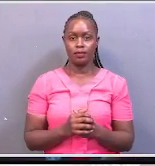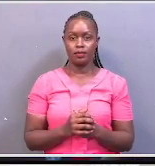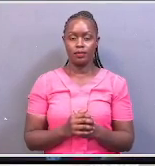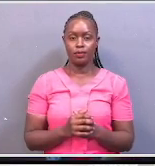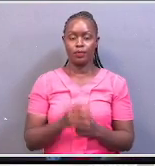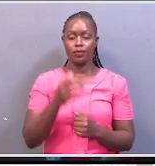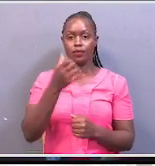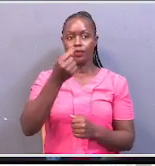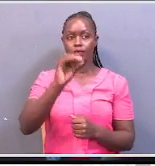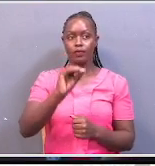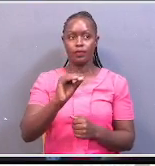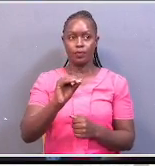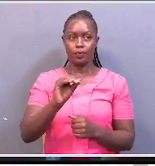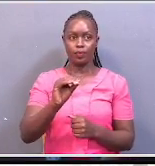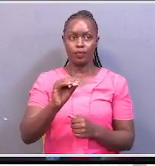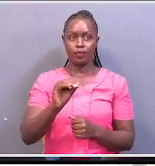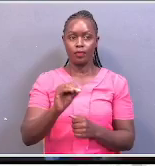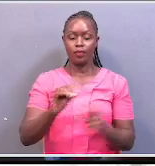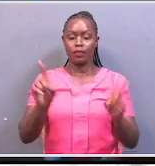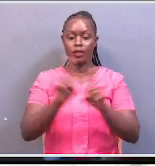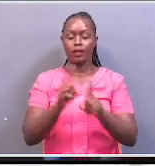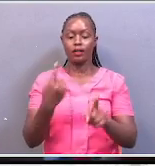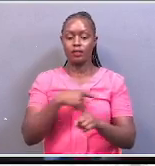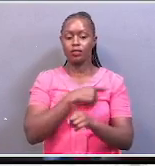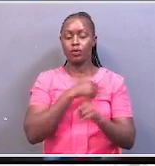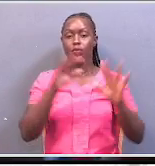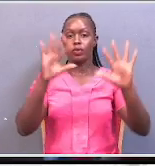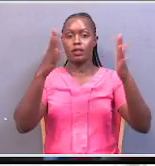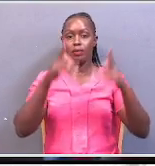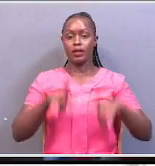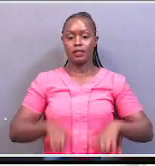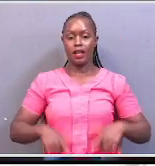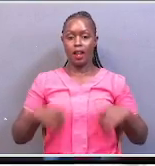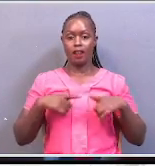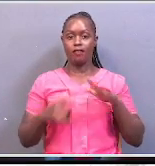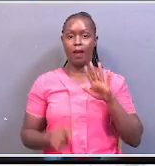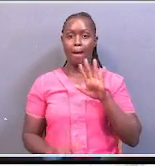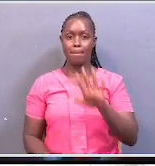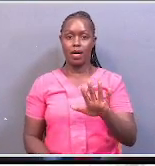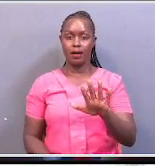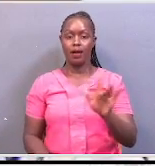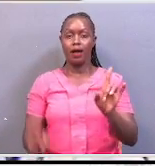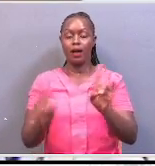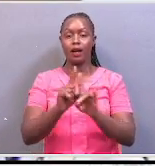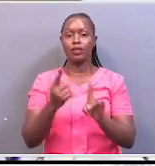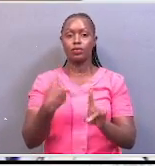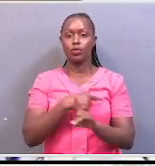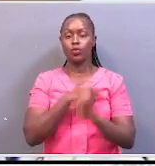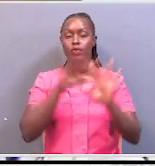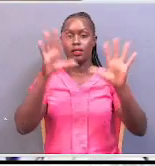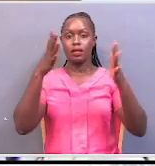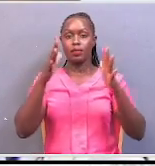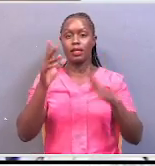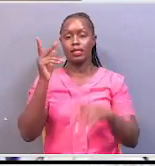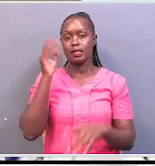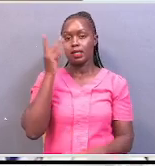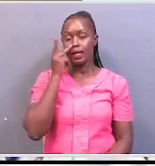And so, as we celebrate his life, as we celebrate Mwai